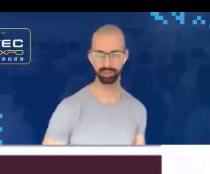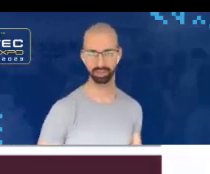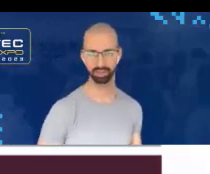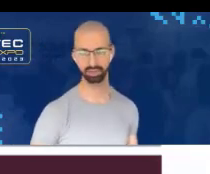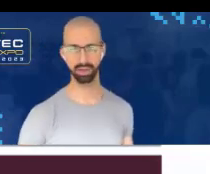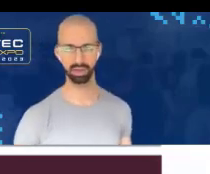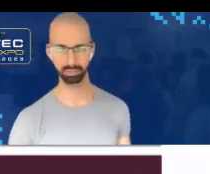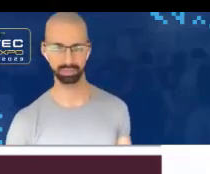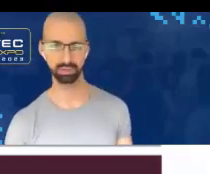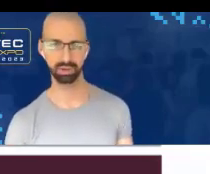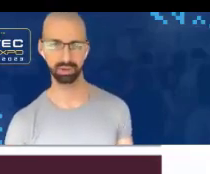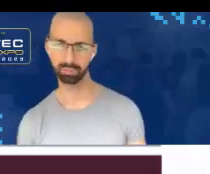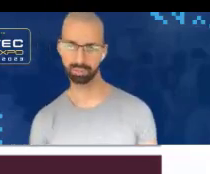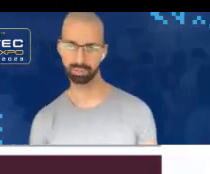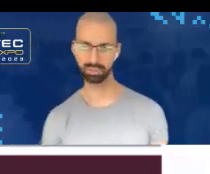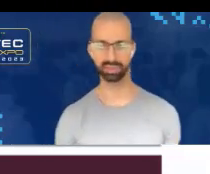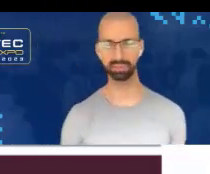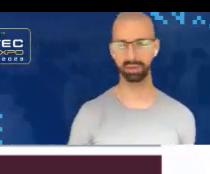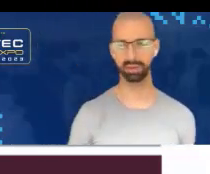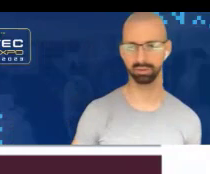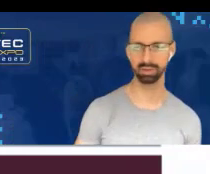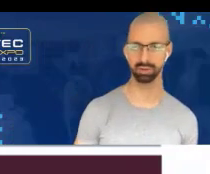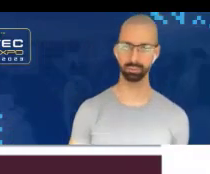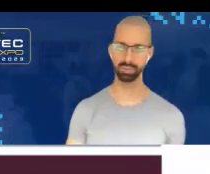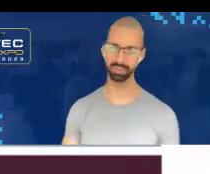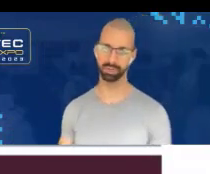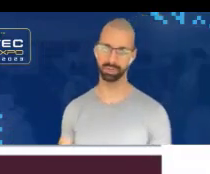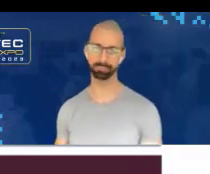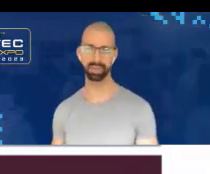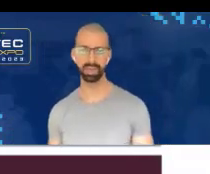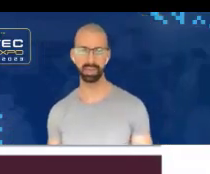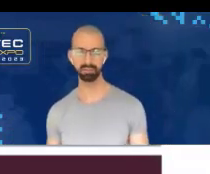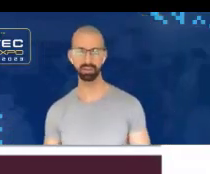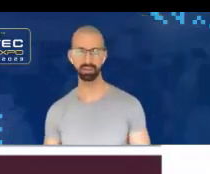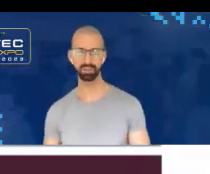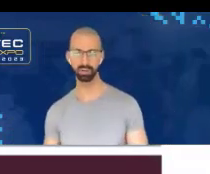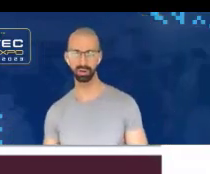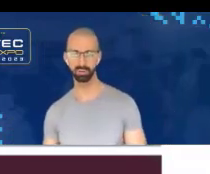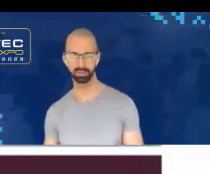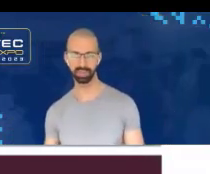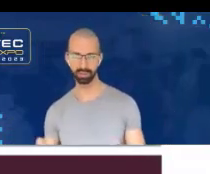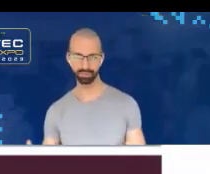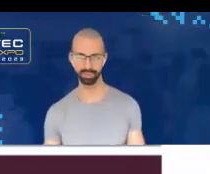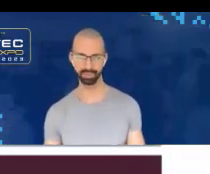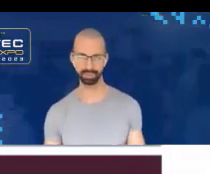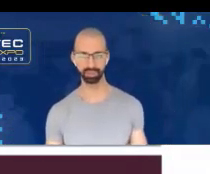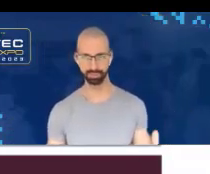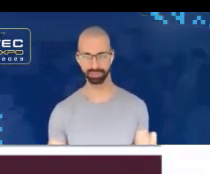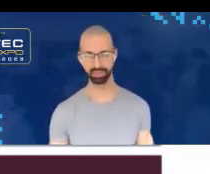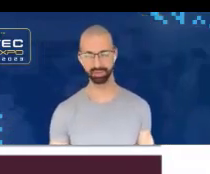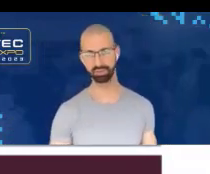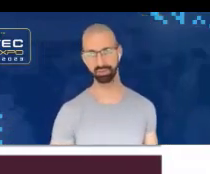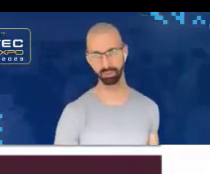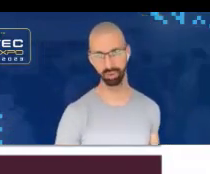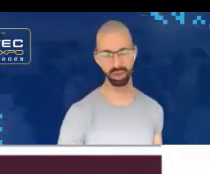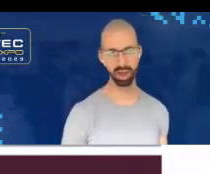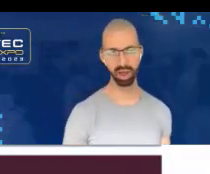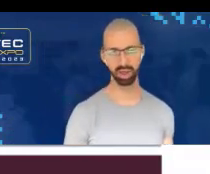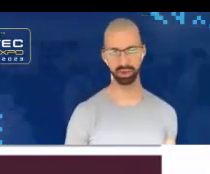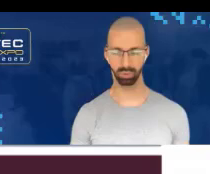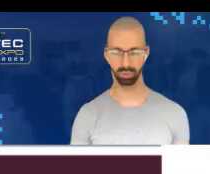editing aspect of the project, and that is done in Camtasia. And finally, we go into captioning, and captioning